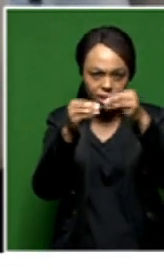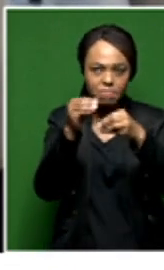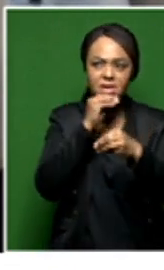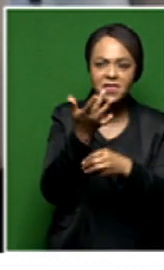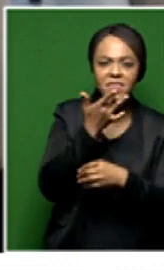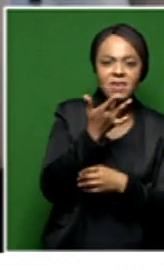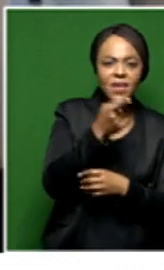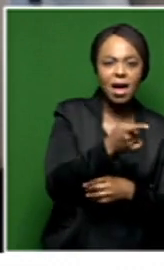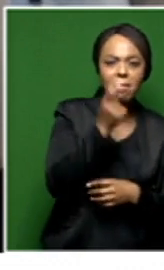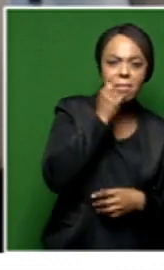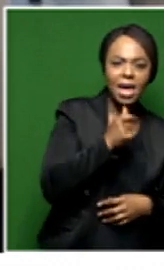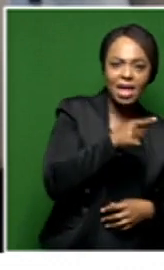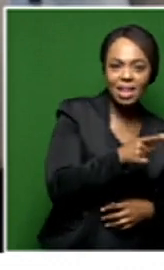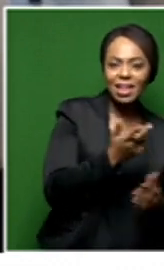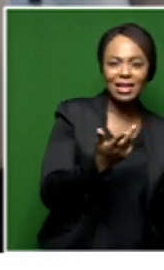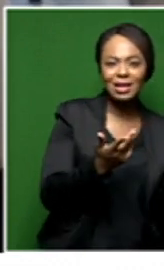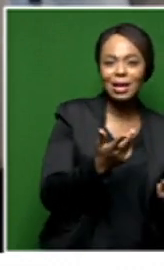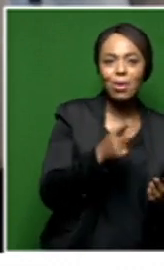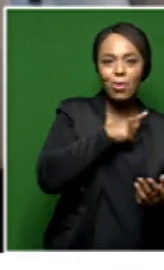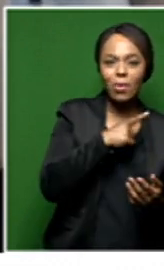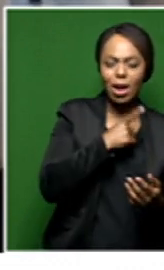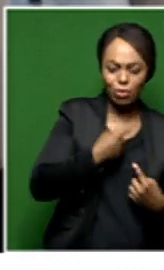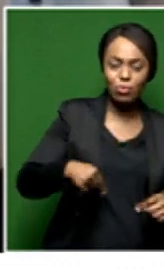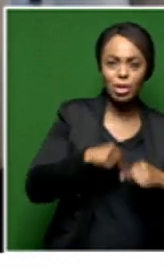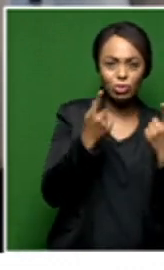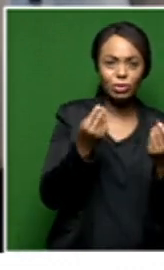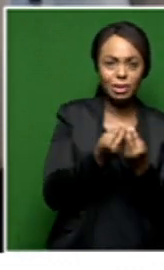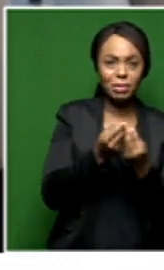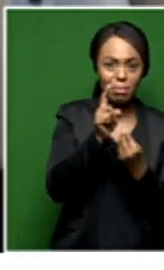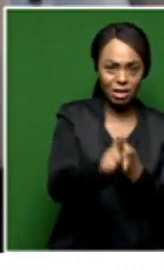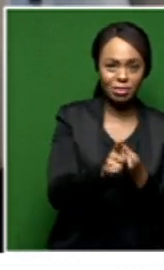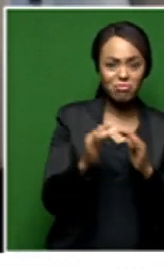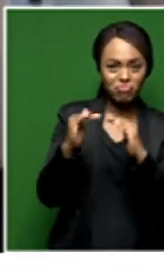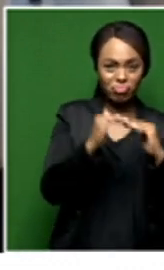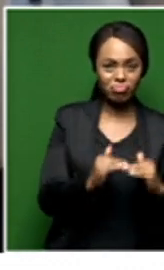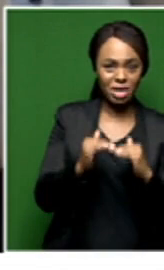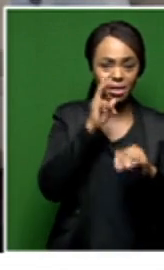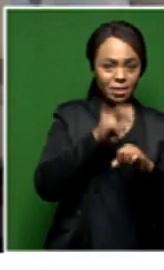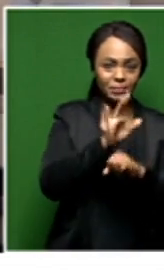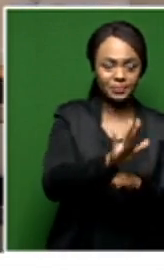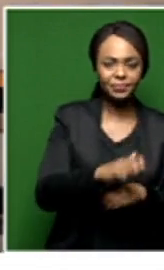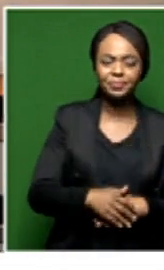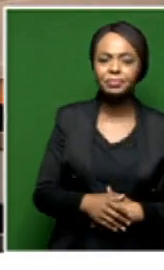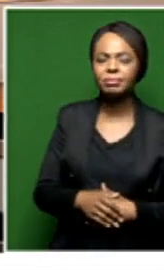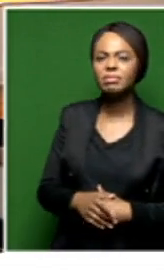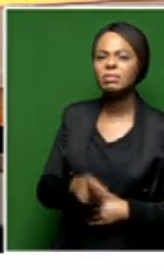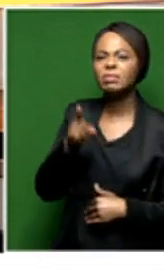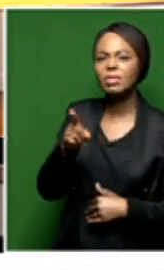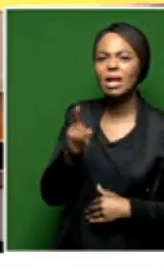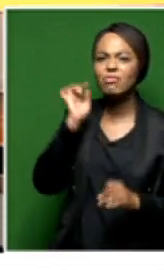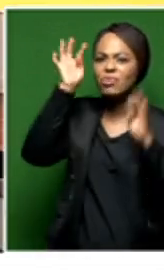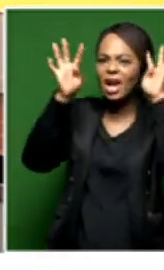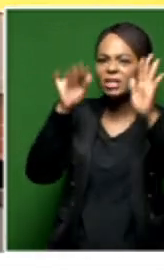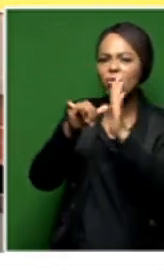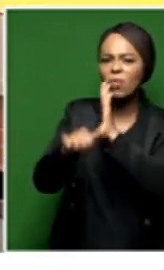favor a male voice. And that's useful for us to know because we can do something about it. Yeah, indeed. Now, Preetesh, talk to us about the Creative